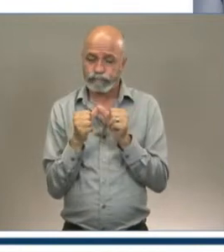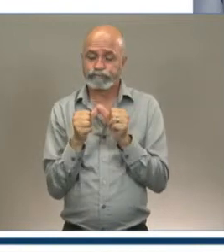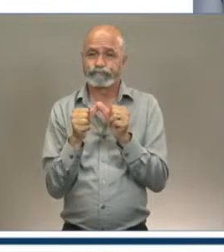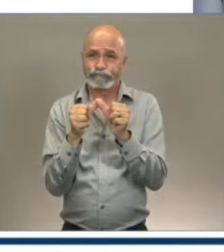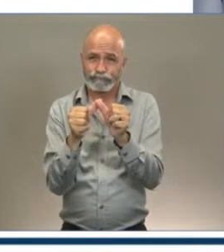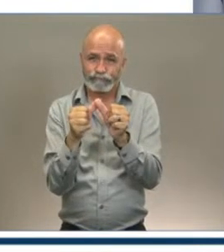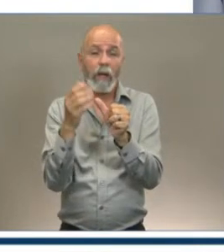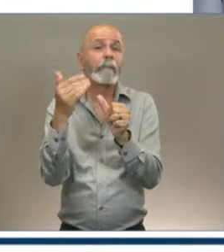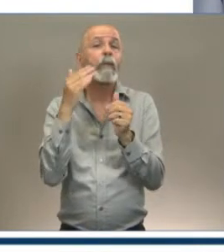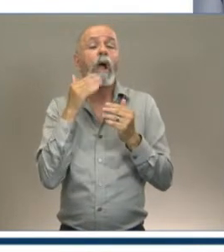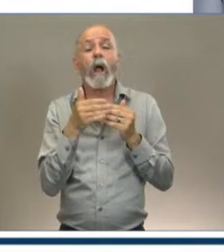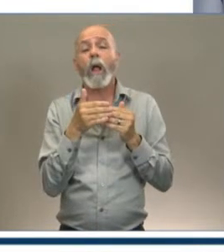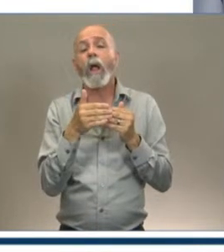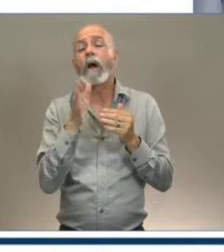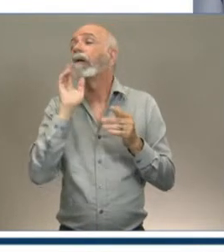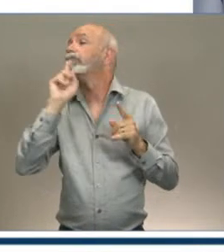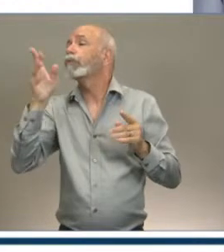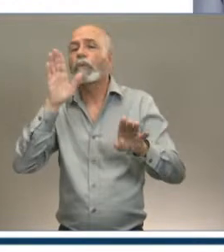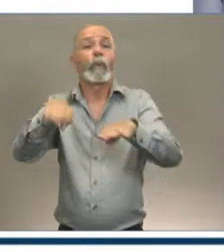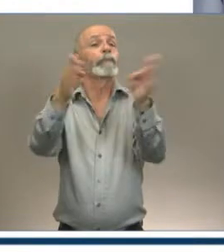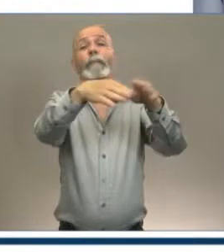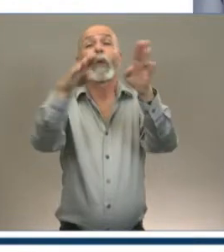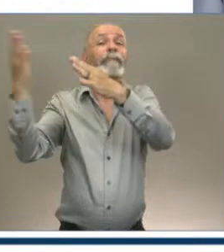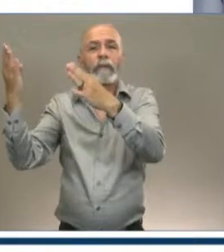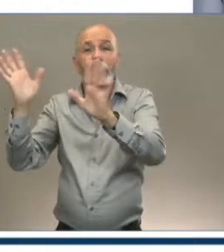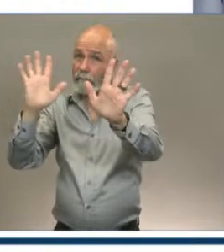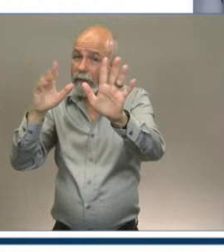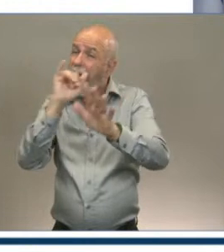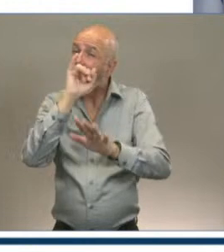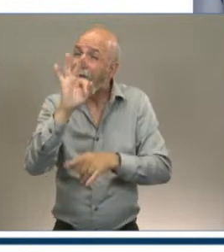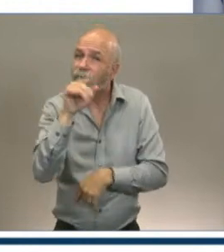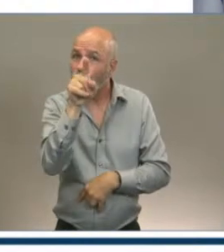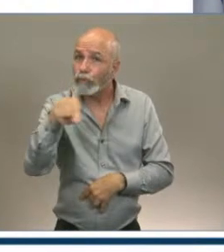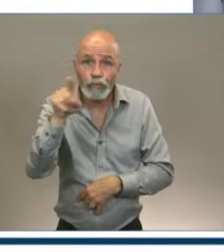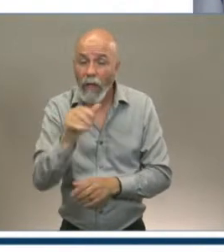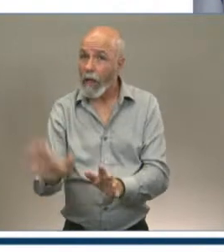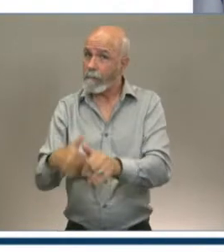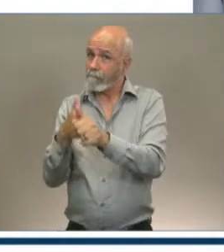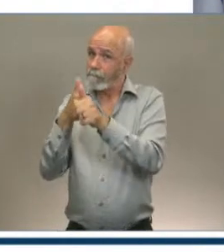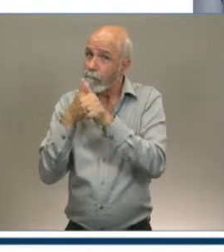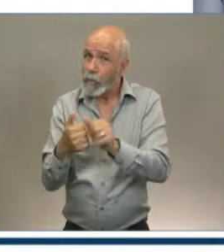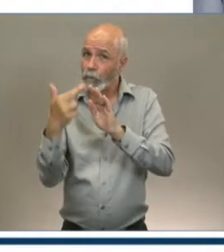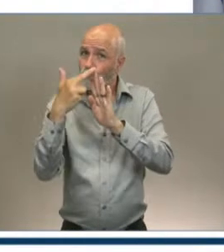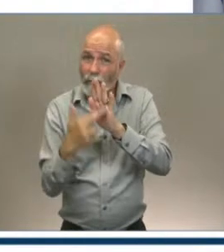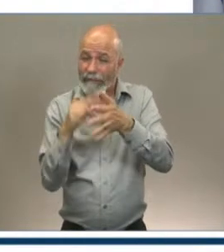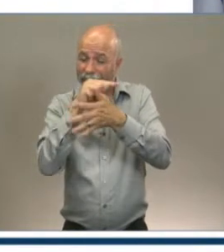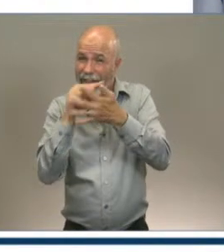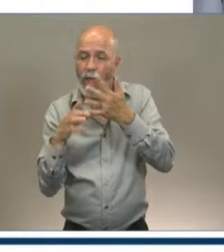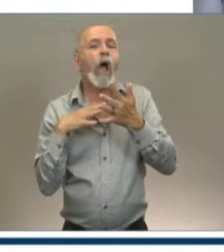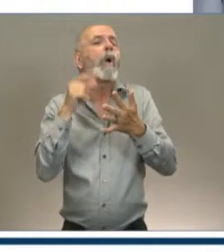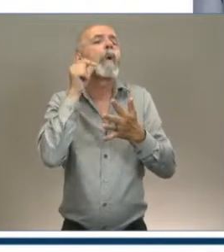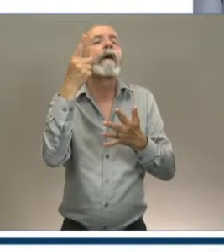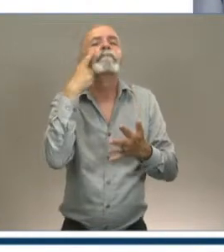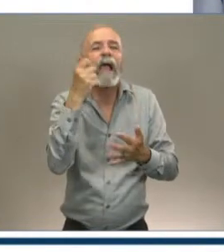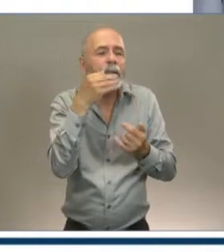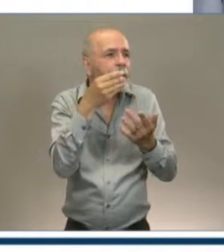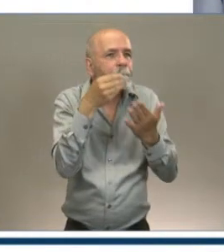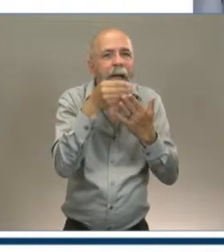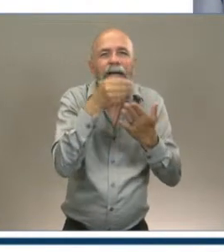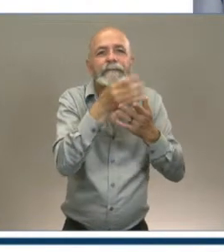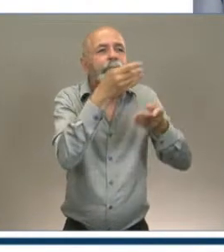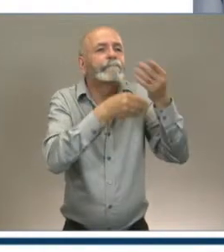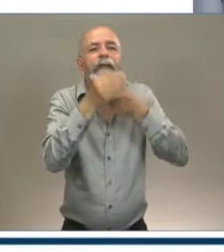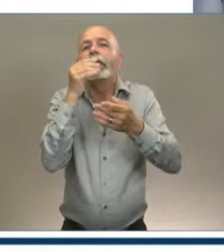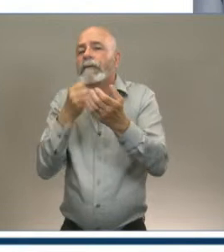sooner, as long as people listen to those restrictions. So we hear you. We're working on more support, and we'll be looking at